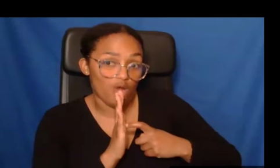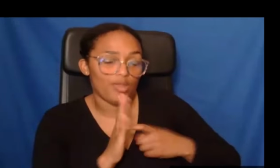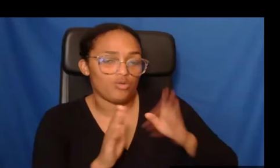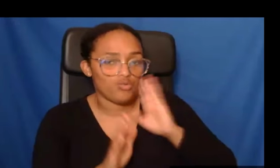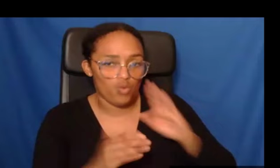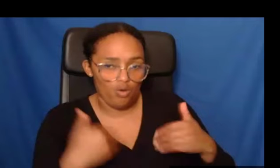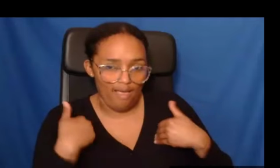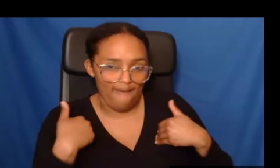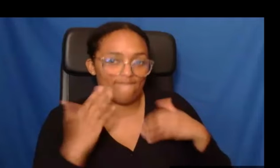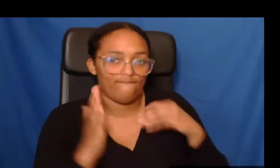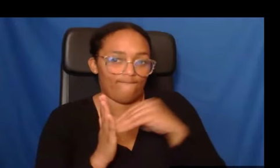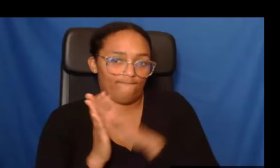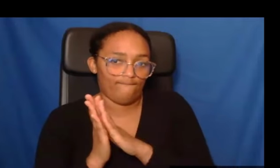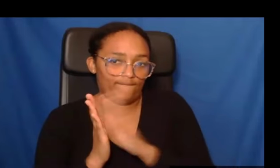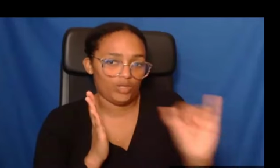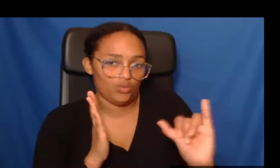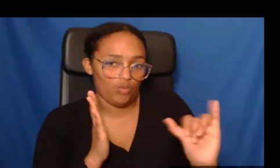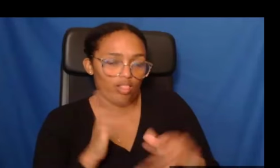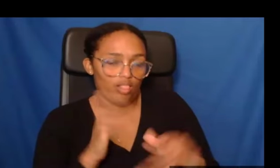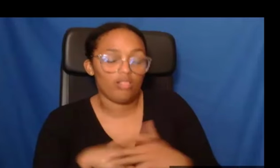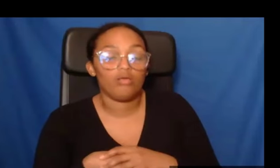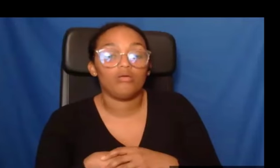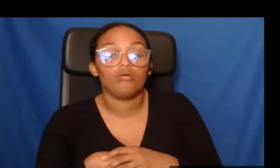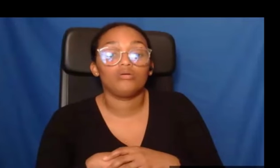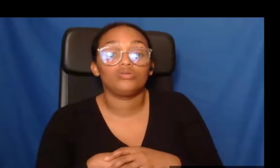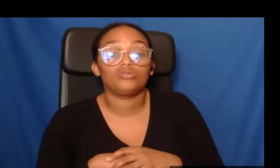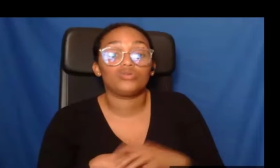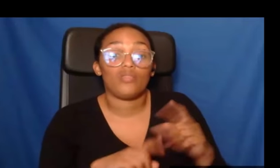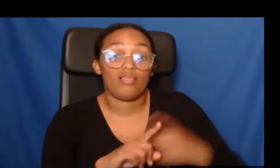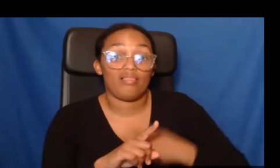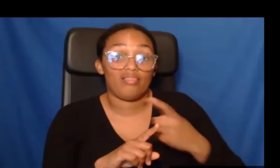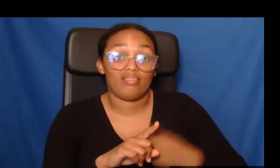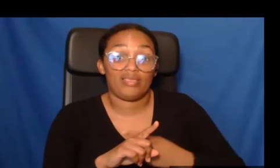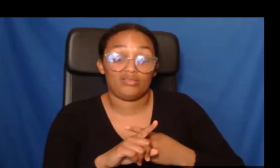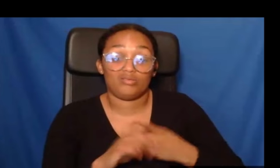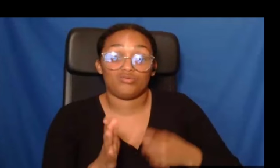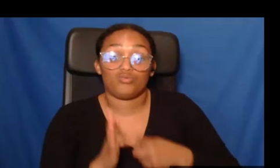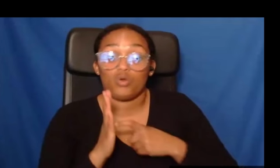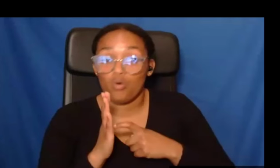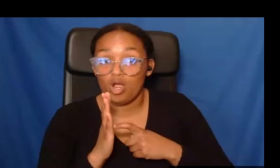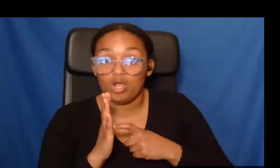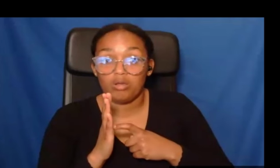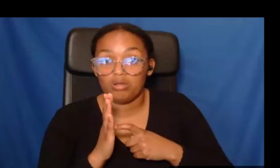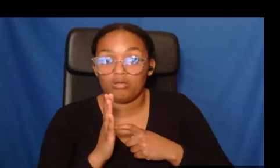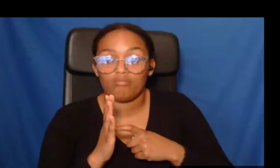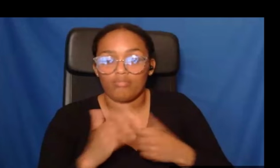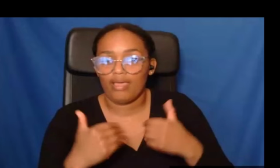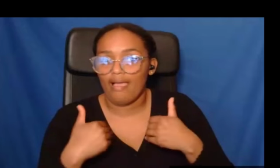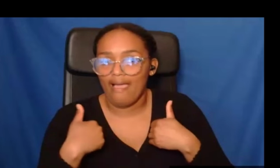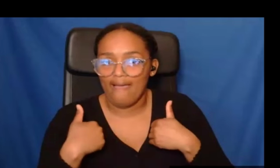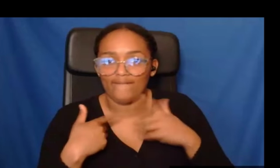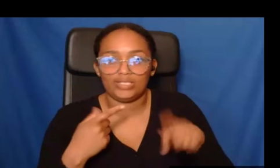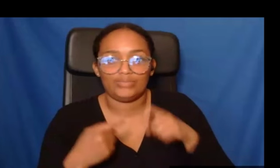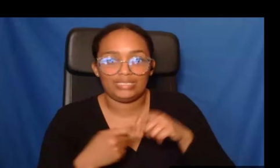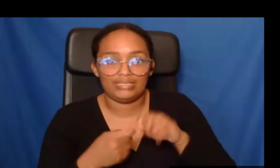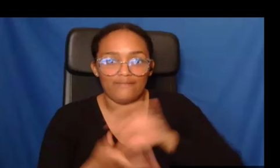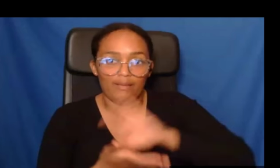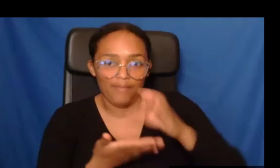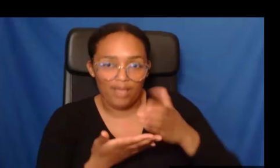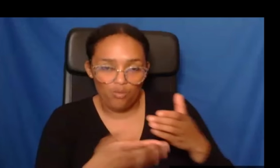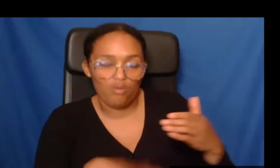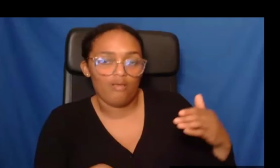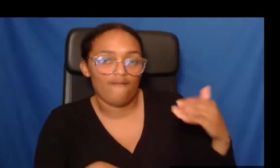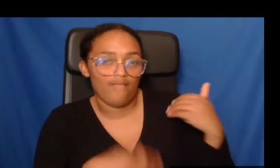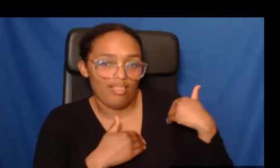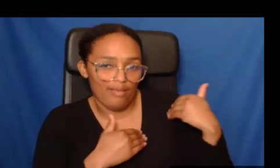you will need to let them know the lease is requiring that I carry X amount of liability insurance. See